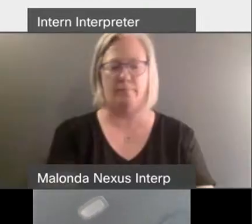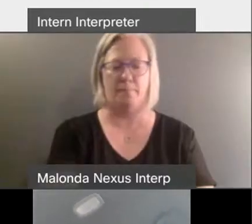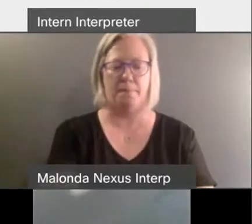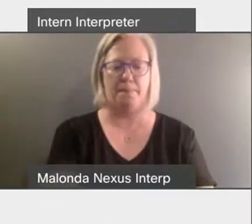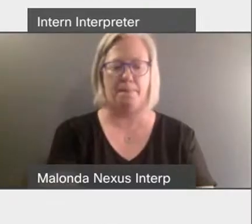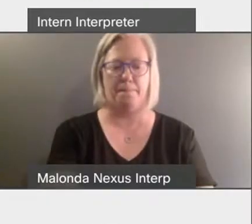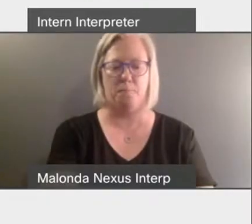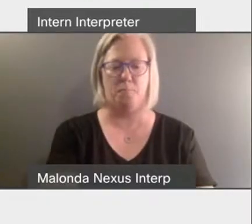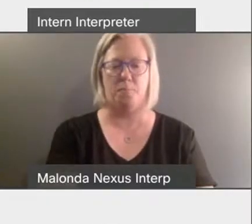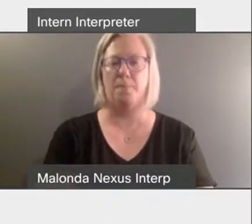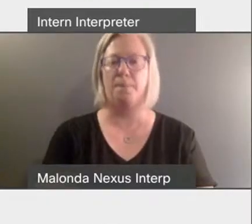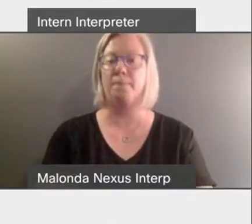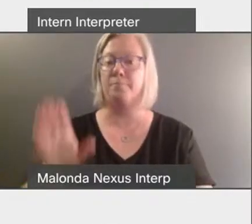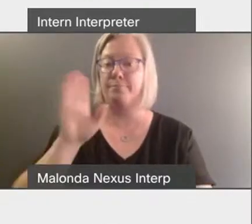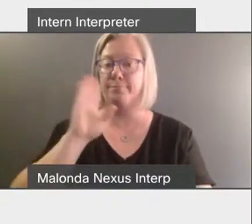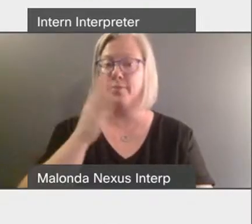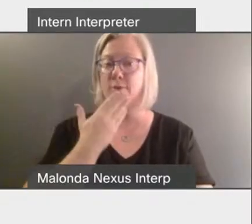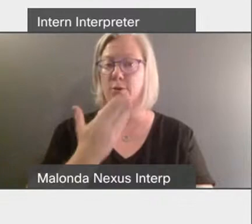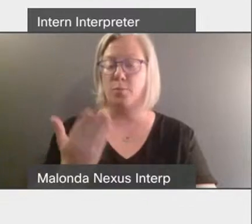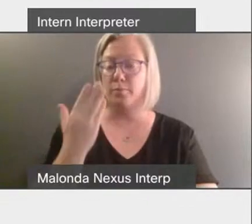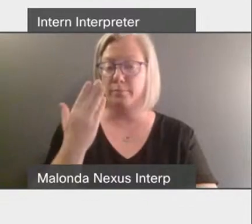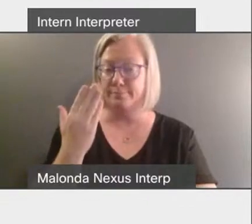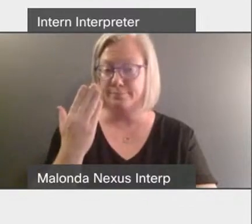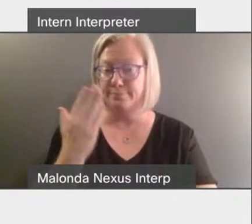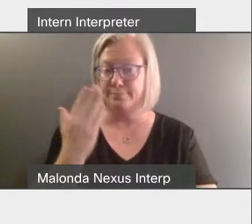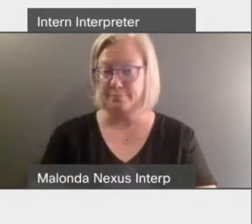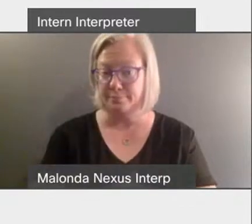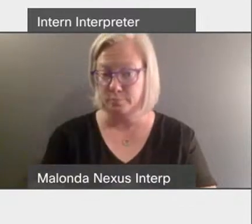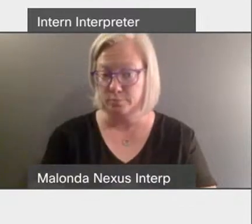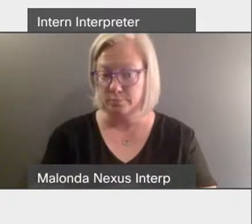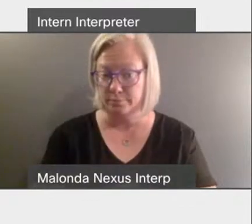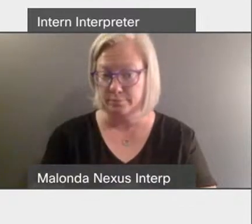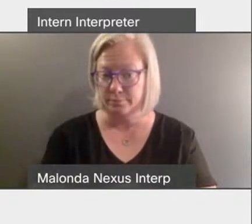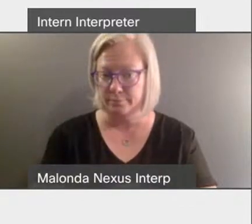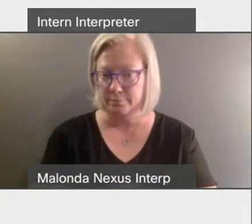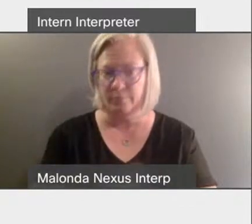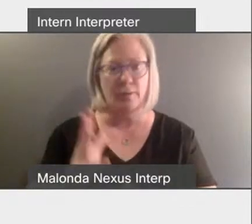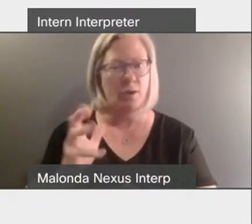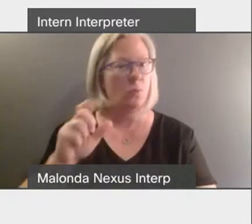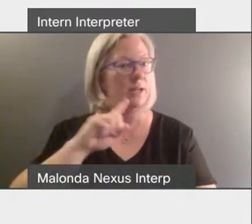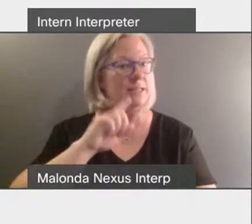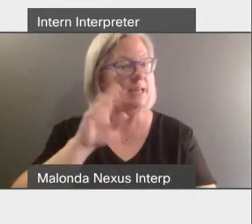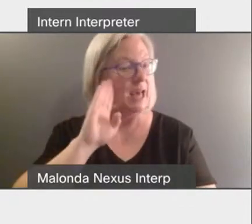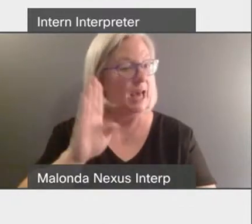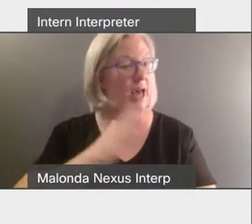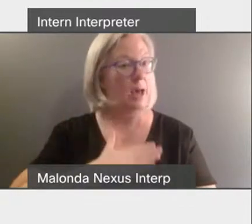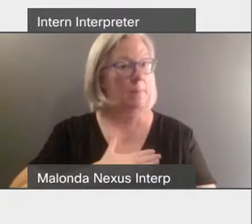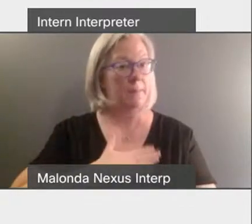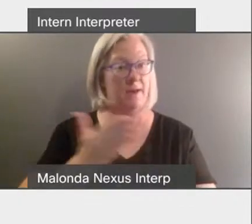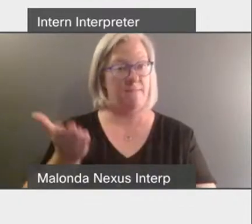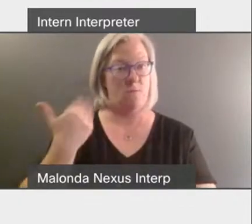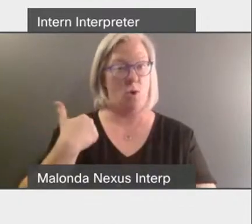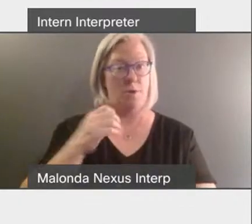Two o'clock in the morning, much of anything. I want to say hi to my former Senate